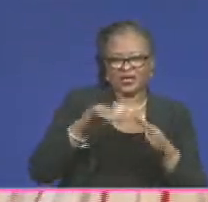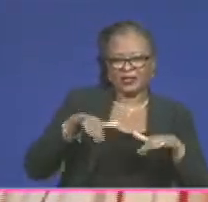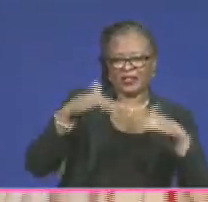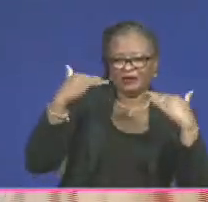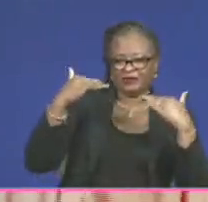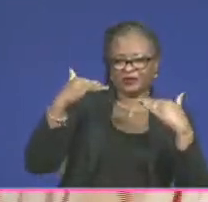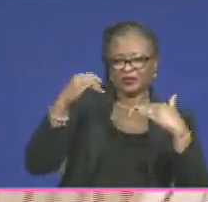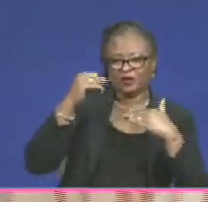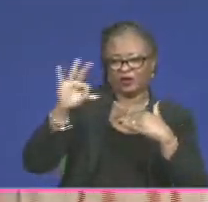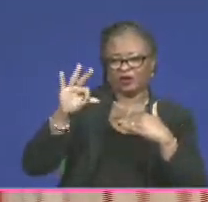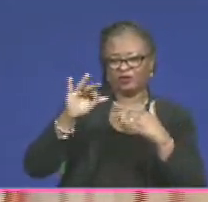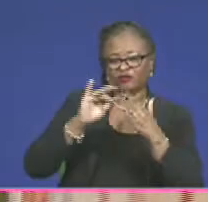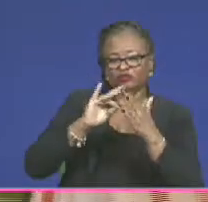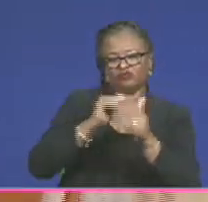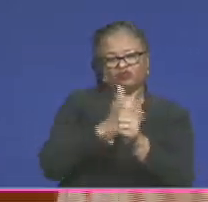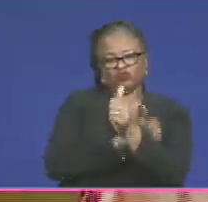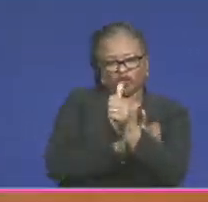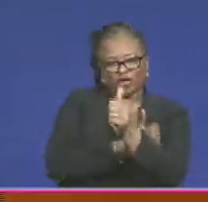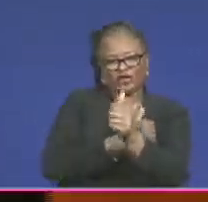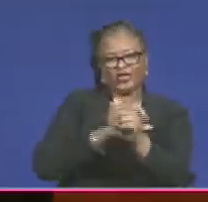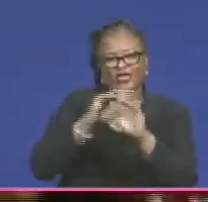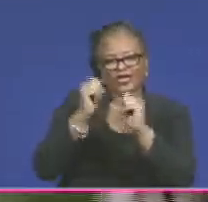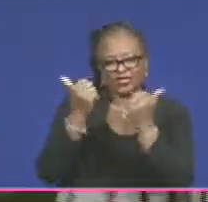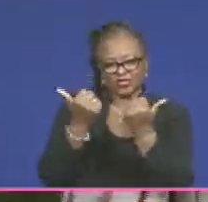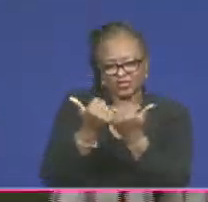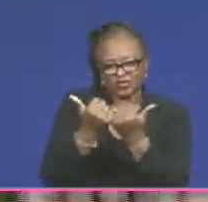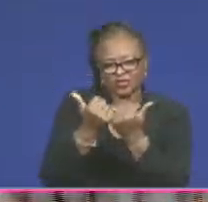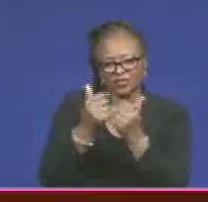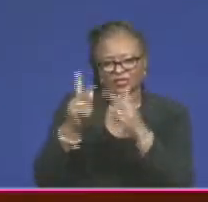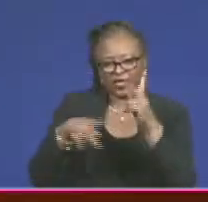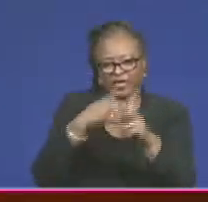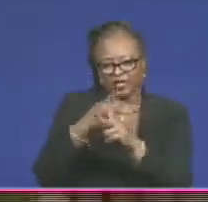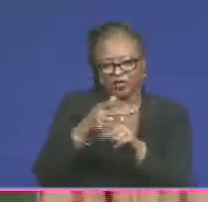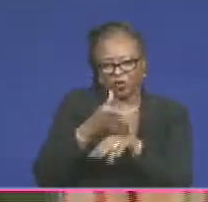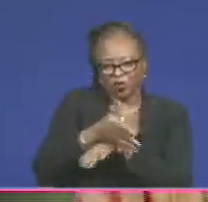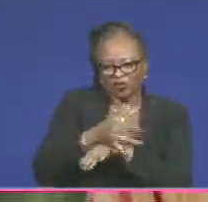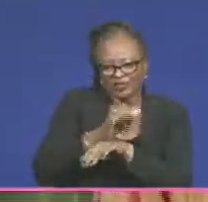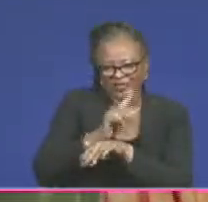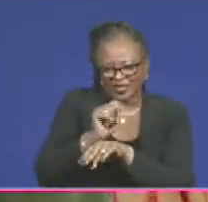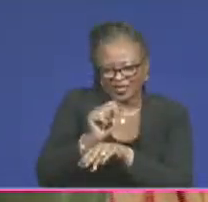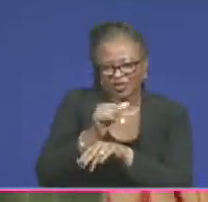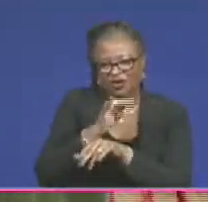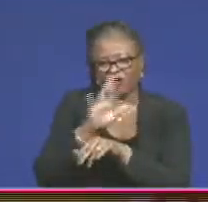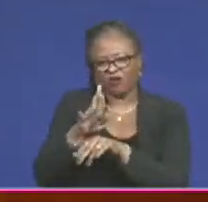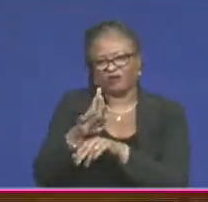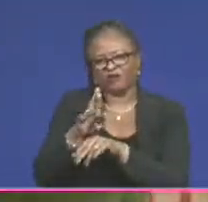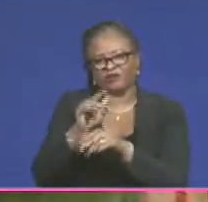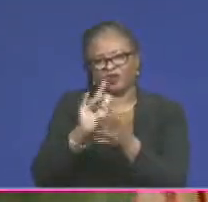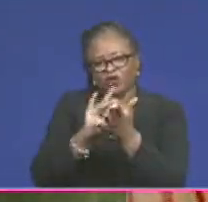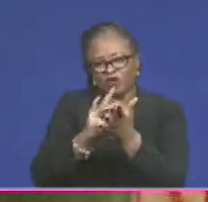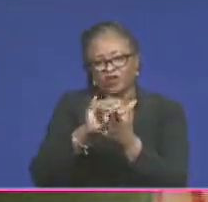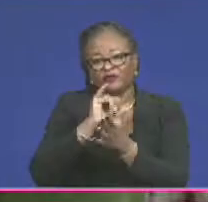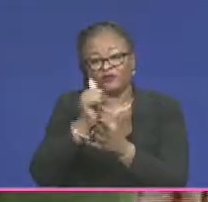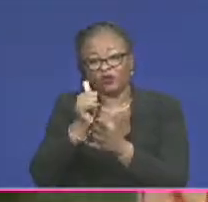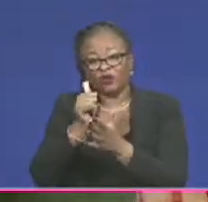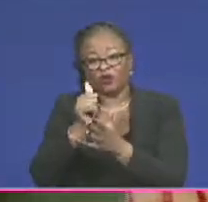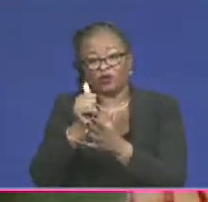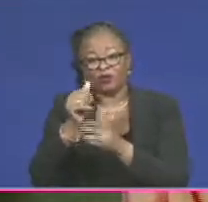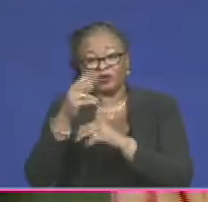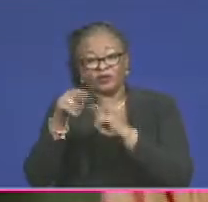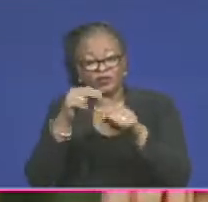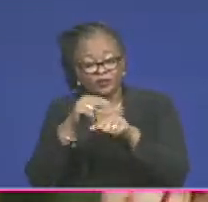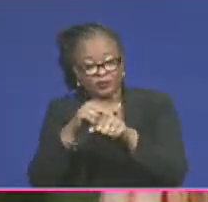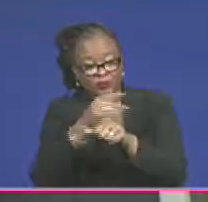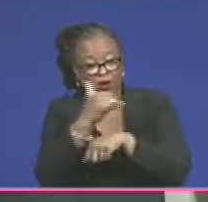of drug enforcement agency type oversight of narcotics in the Bahamas. The same type